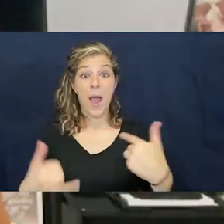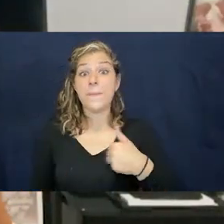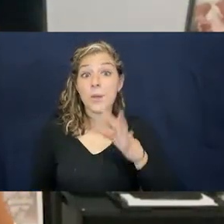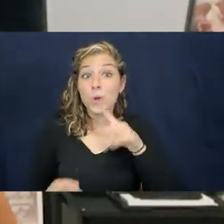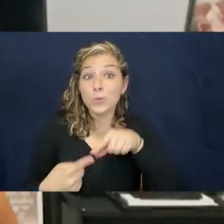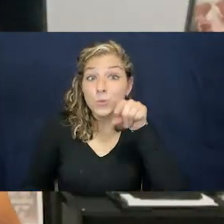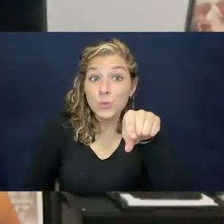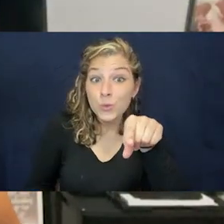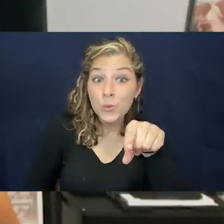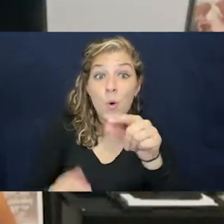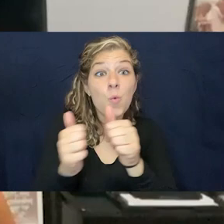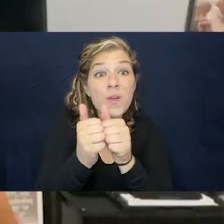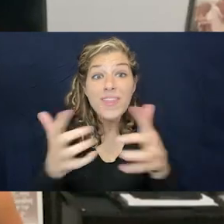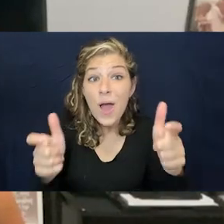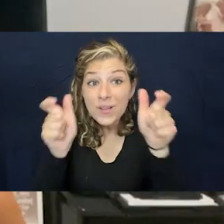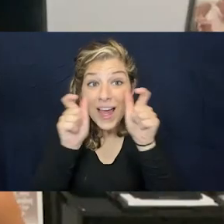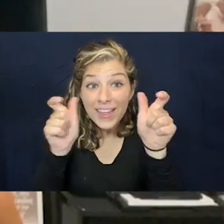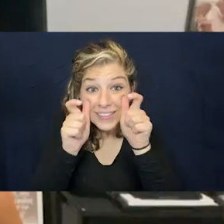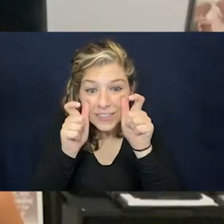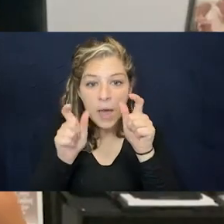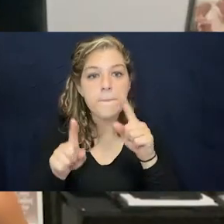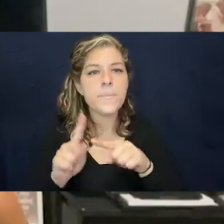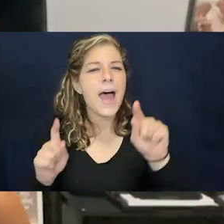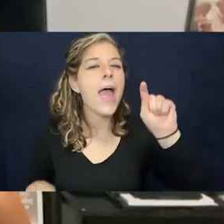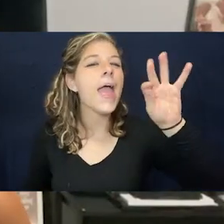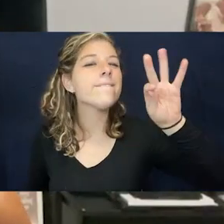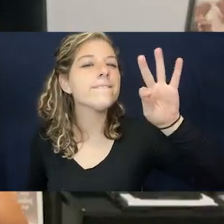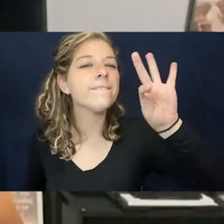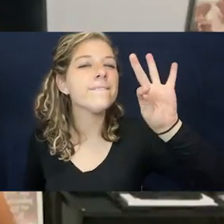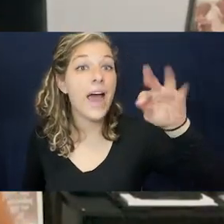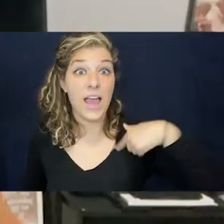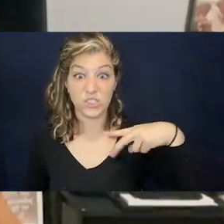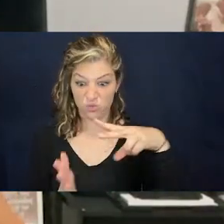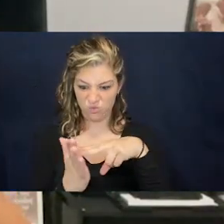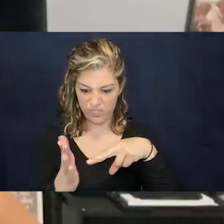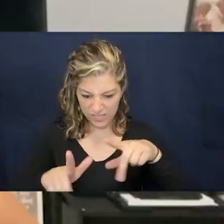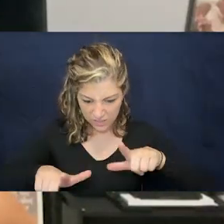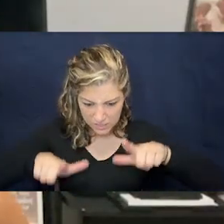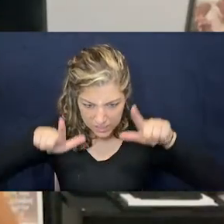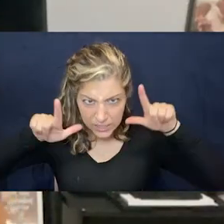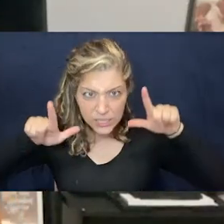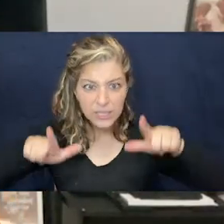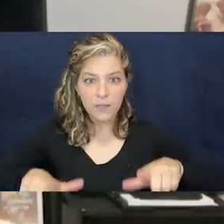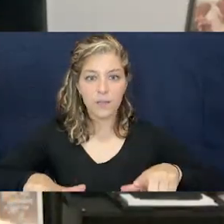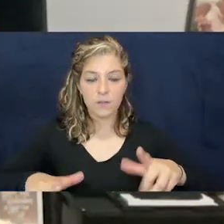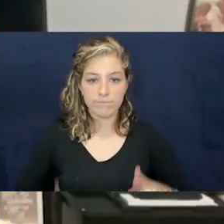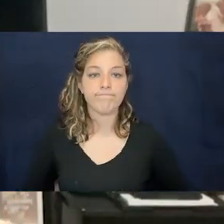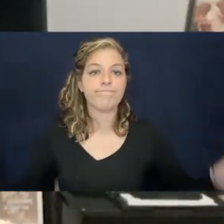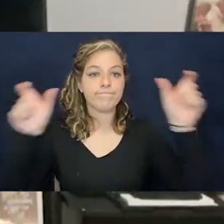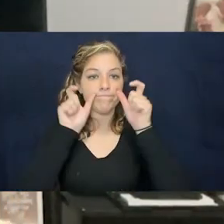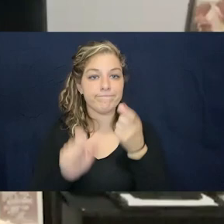now, I'm talking to you without any glasses on, but if I had to read something,